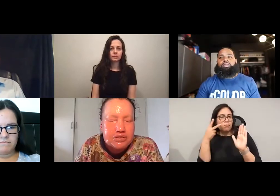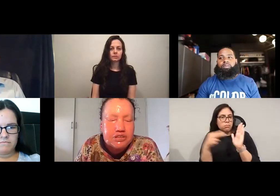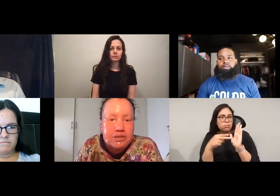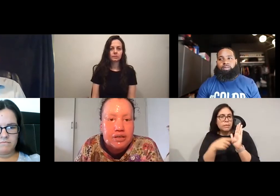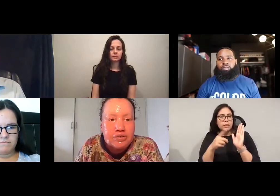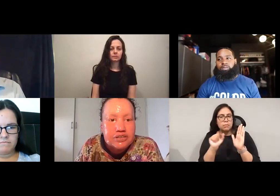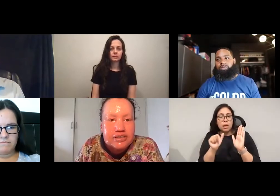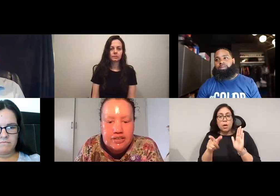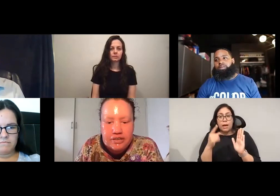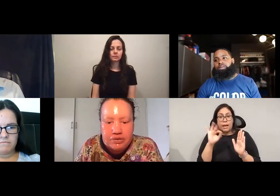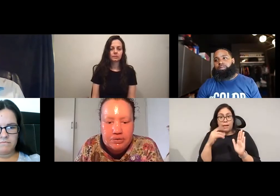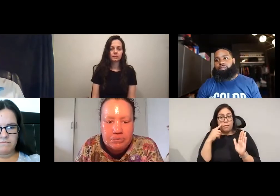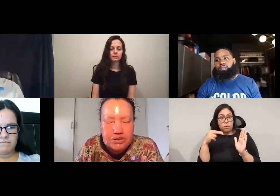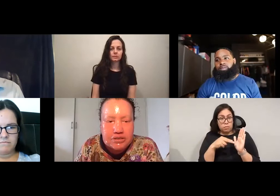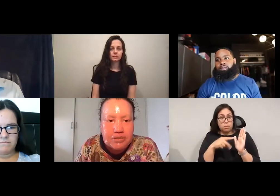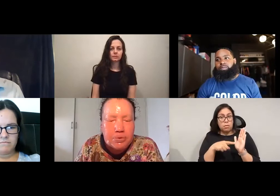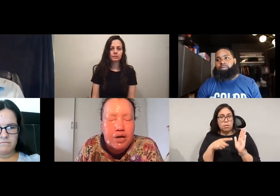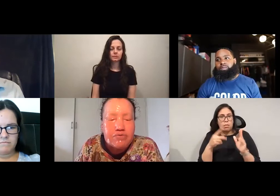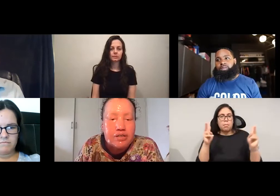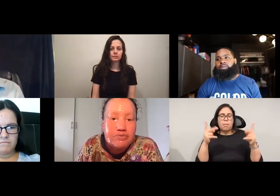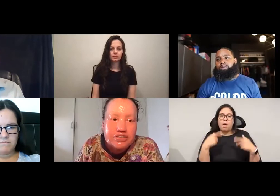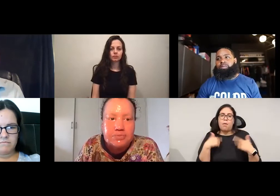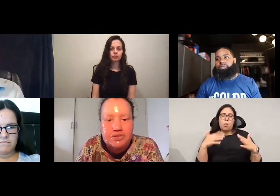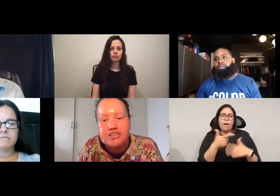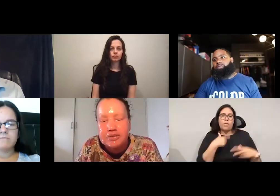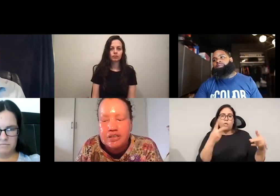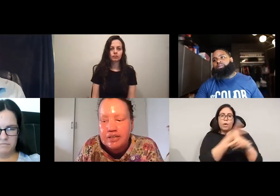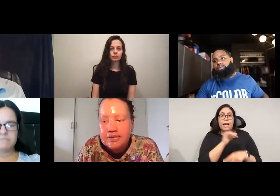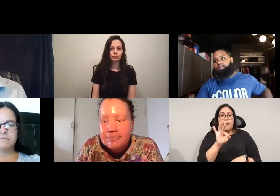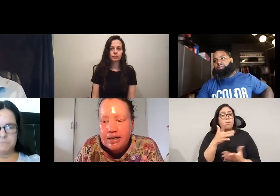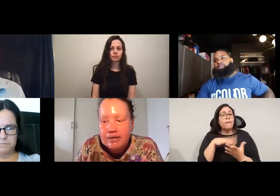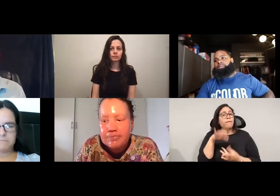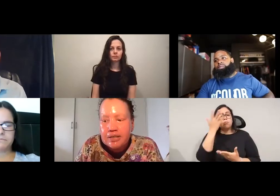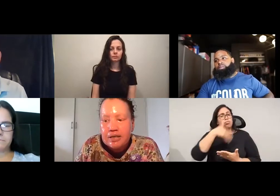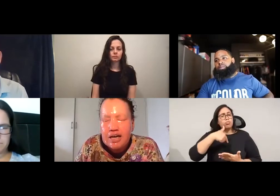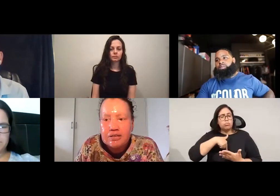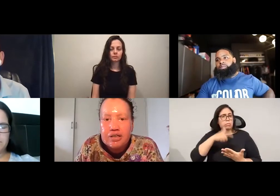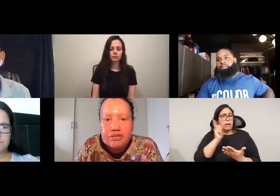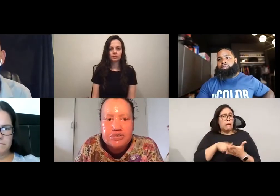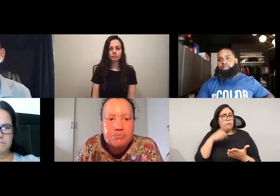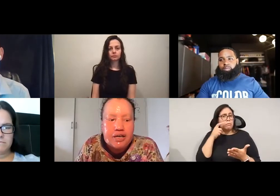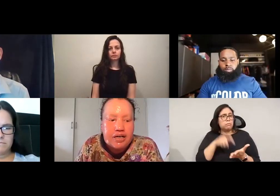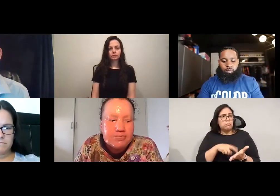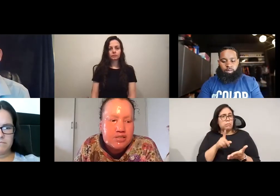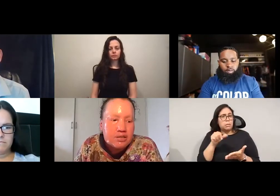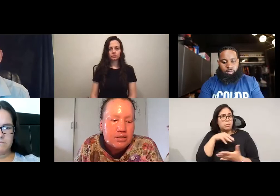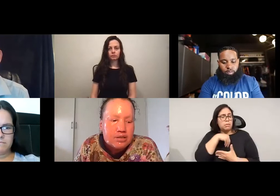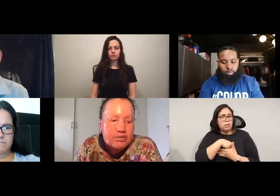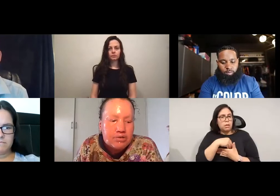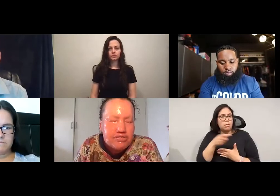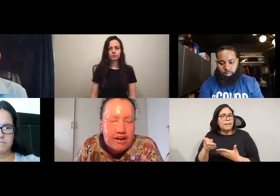visible disability often say they've got it worse than people who have an invisible disability. I think we have to